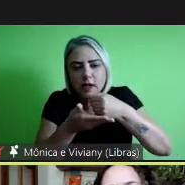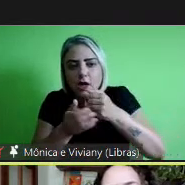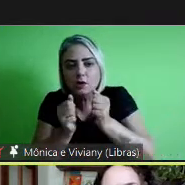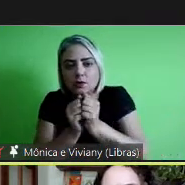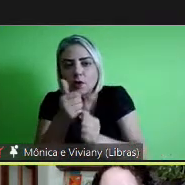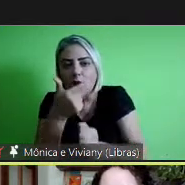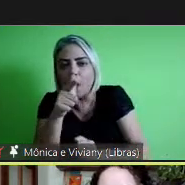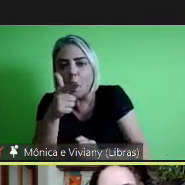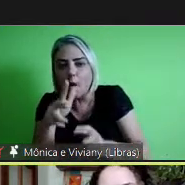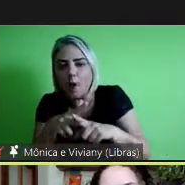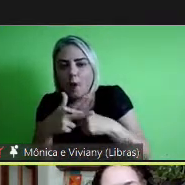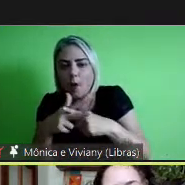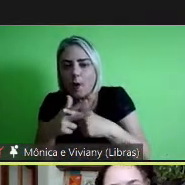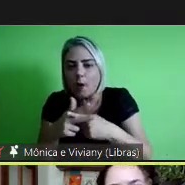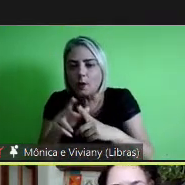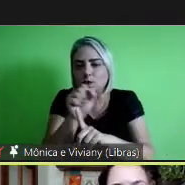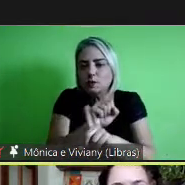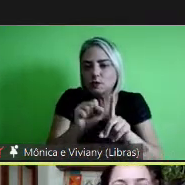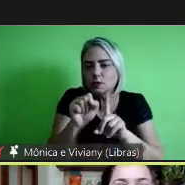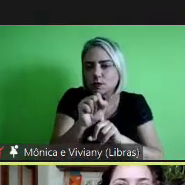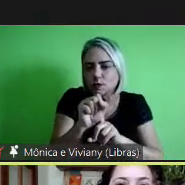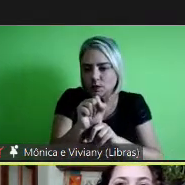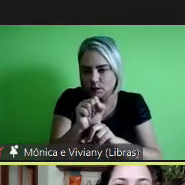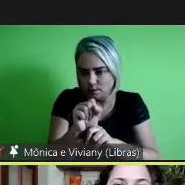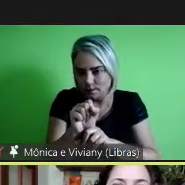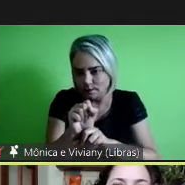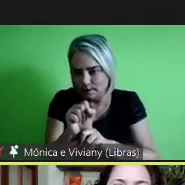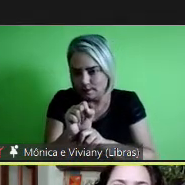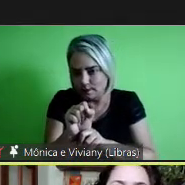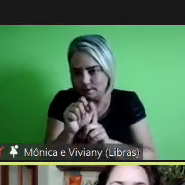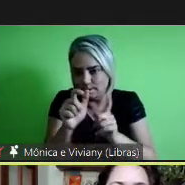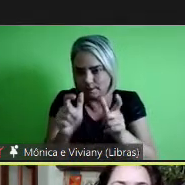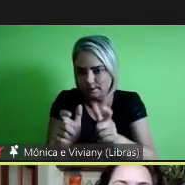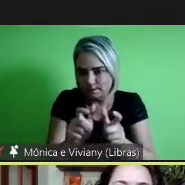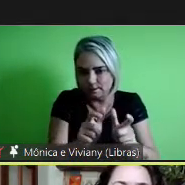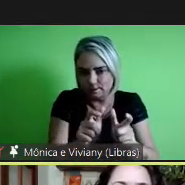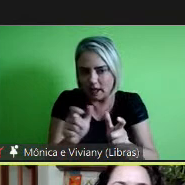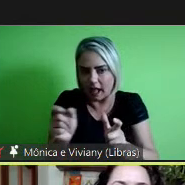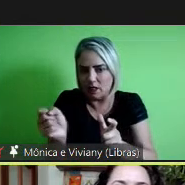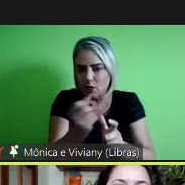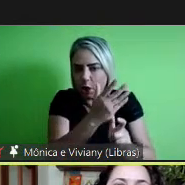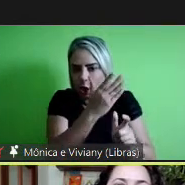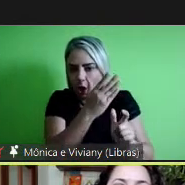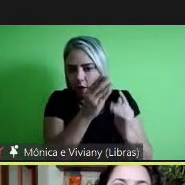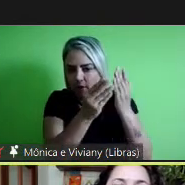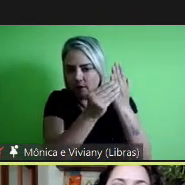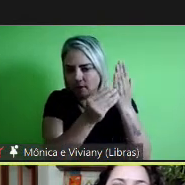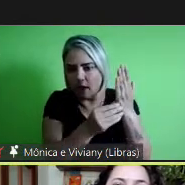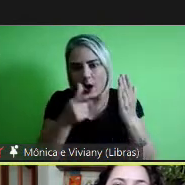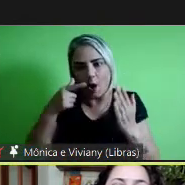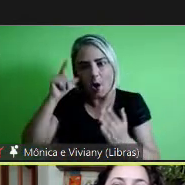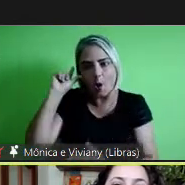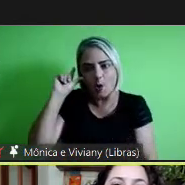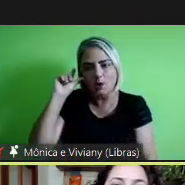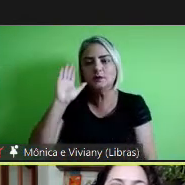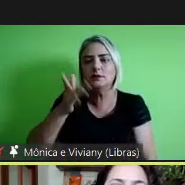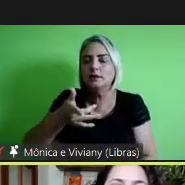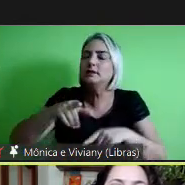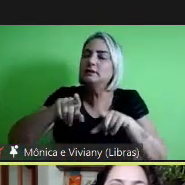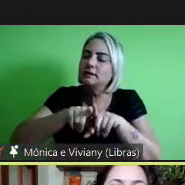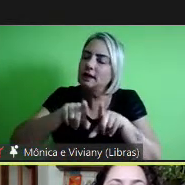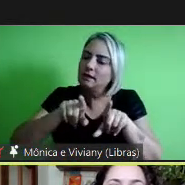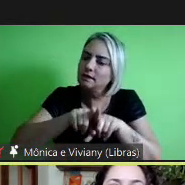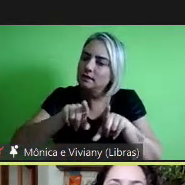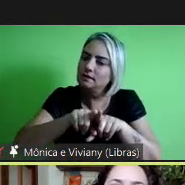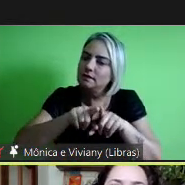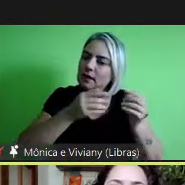role of these social teams along with other healthcare teams. The new matrix